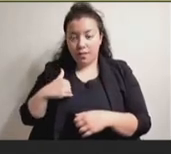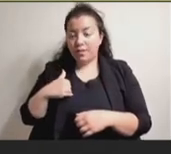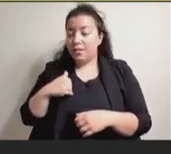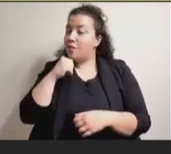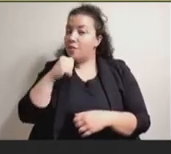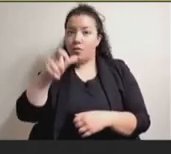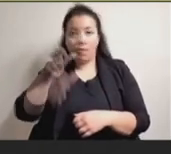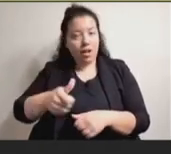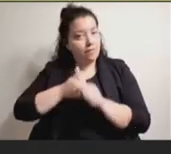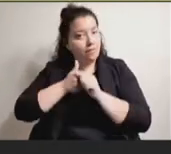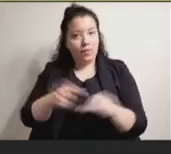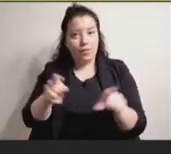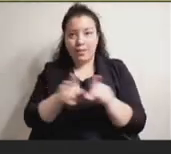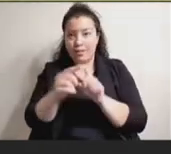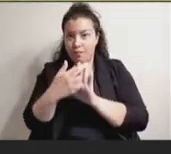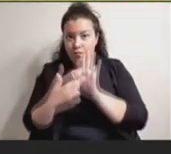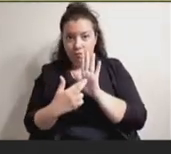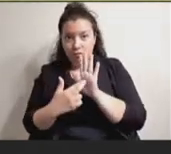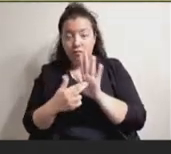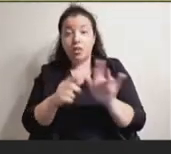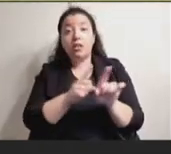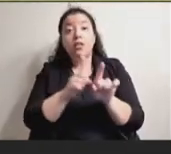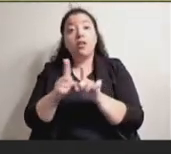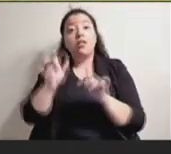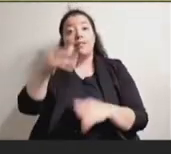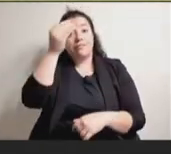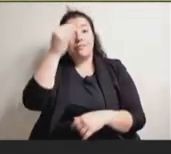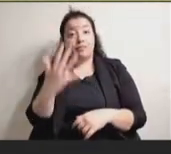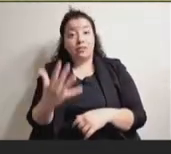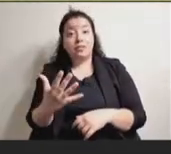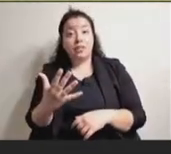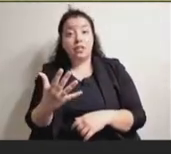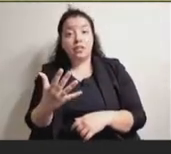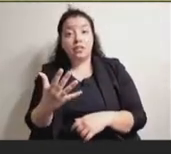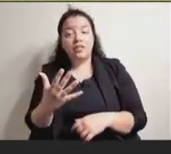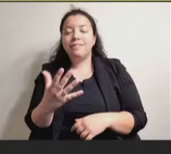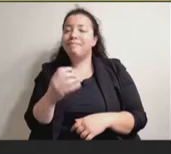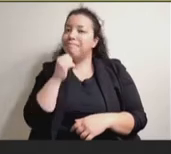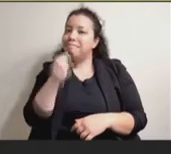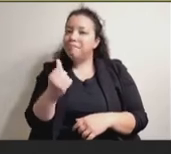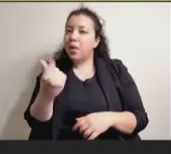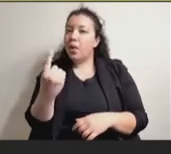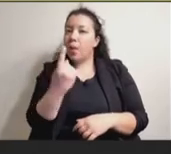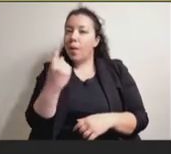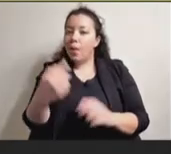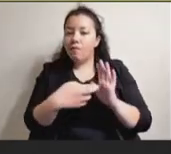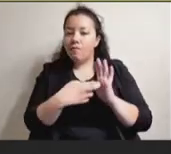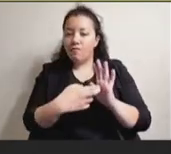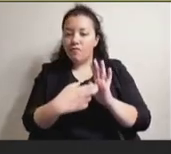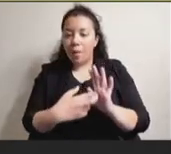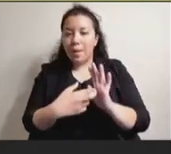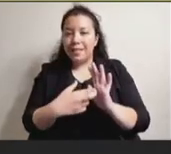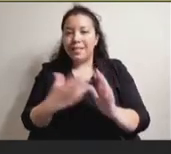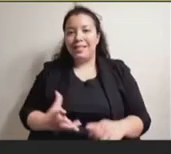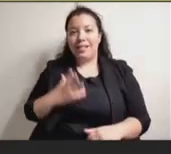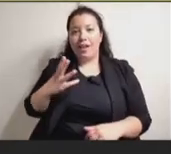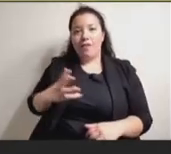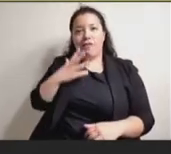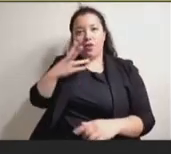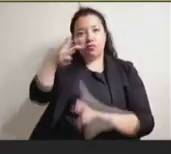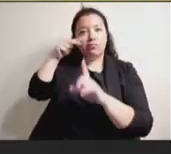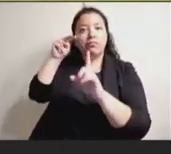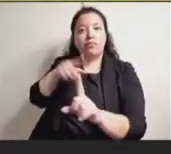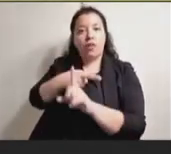voting members. Additionally, the information provided at this meeting does not necessarily represent the official position of the National Vaccine Advisory